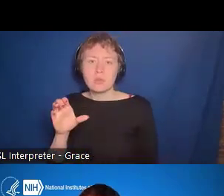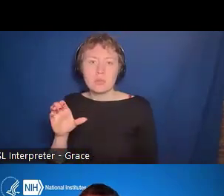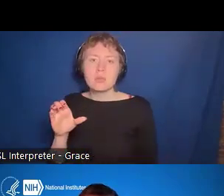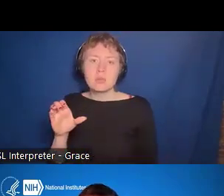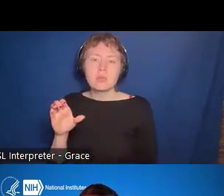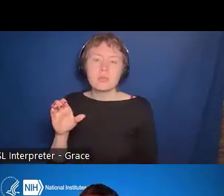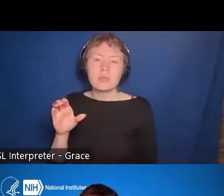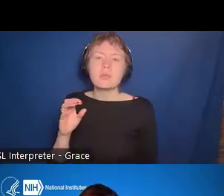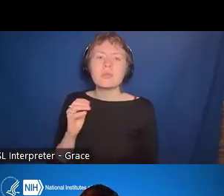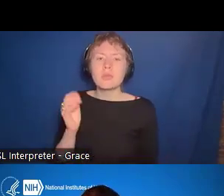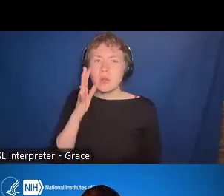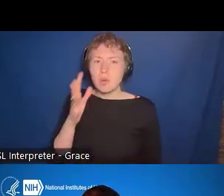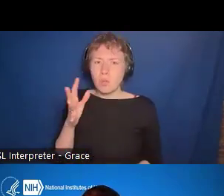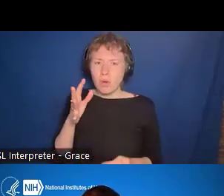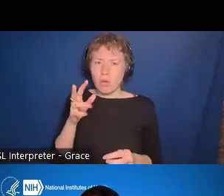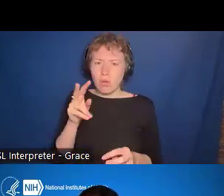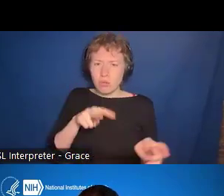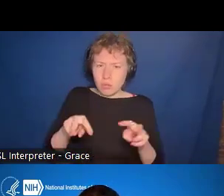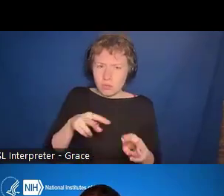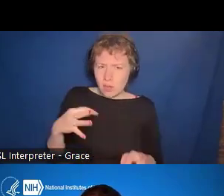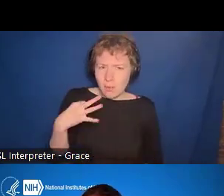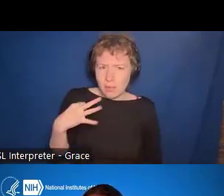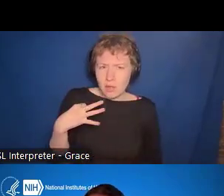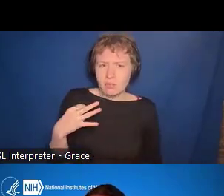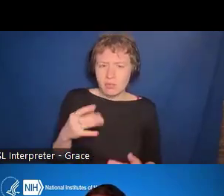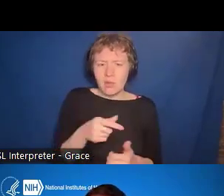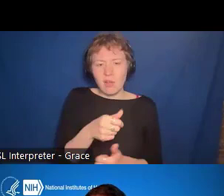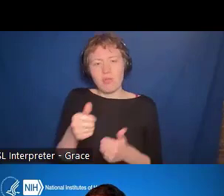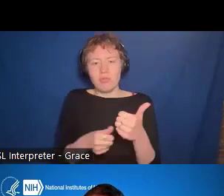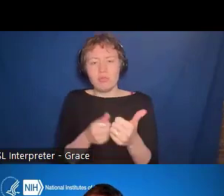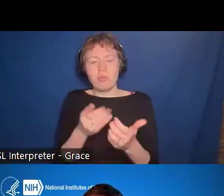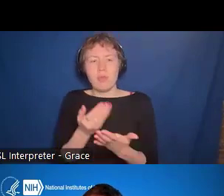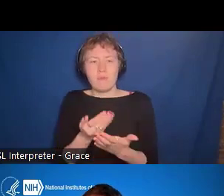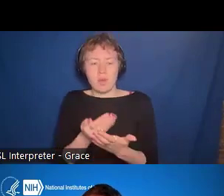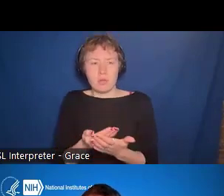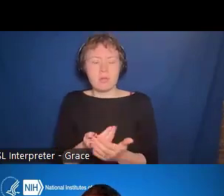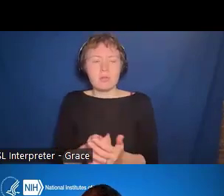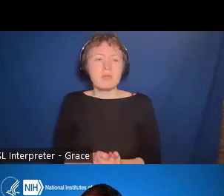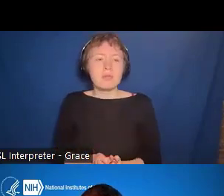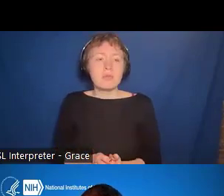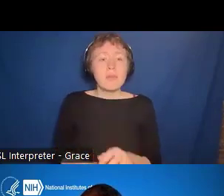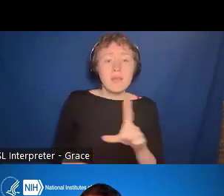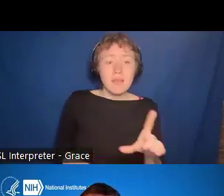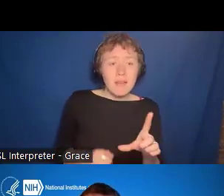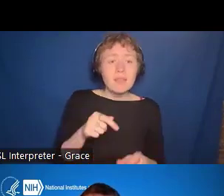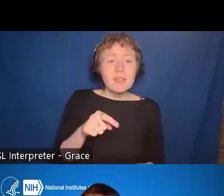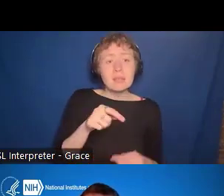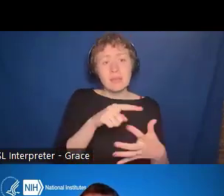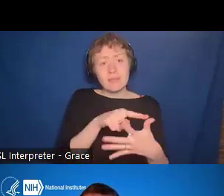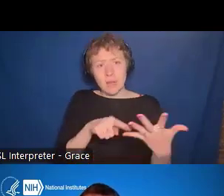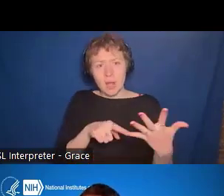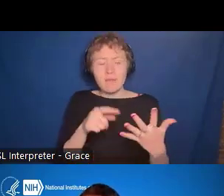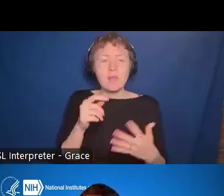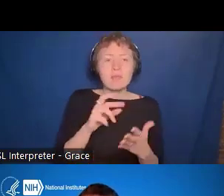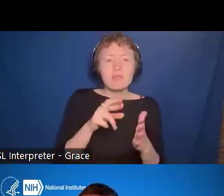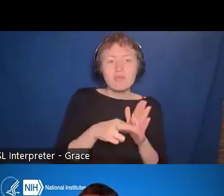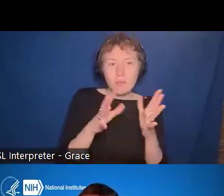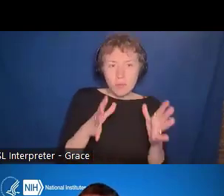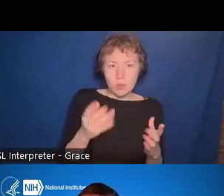And they will look at those for applications that fall in their funding range. So on the left are the 5 ones that reviewers consider. And then